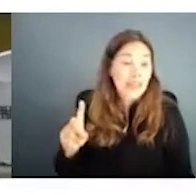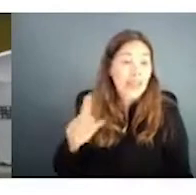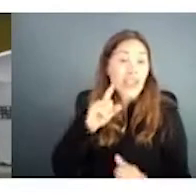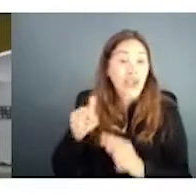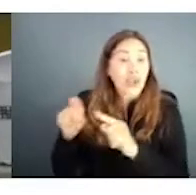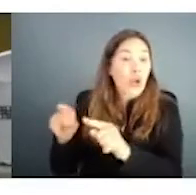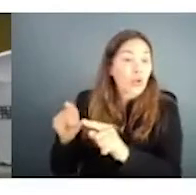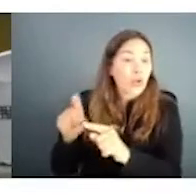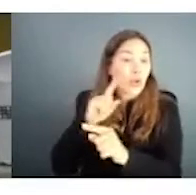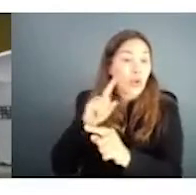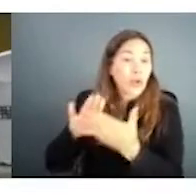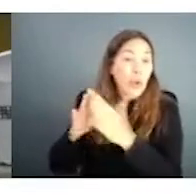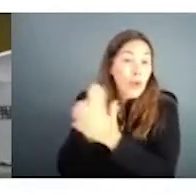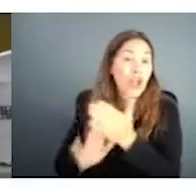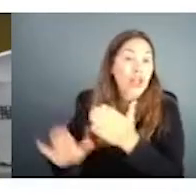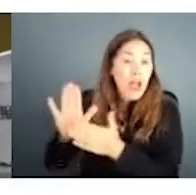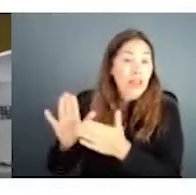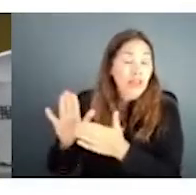community college. Yeah, community colleges,